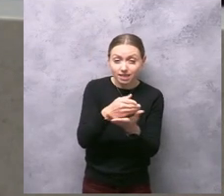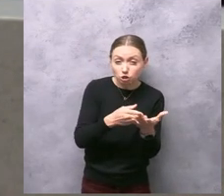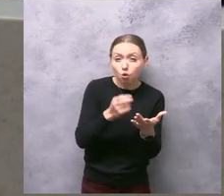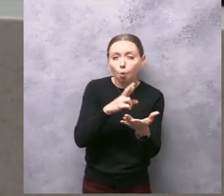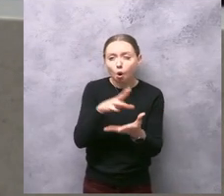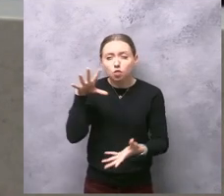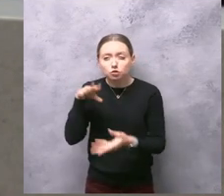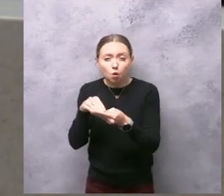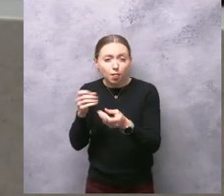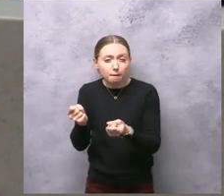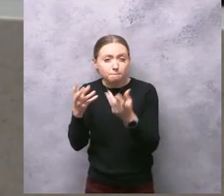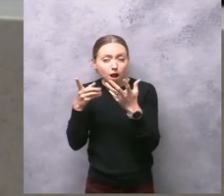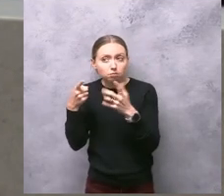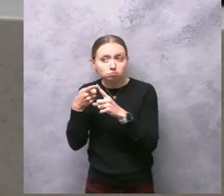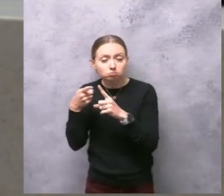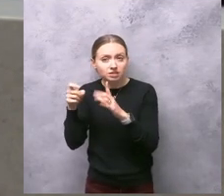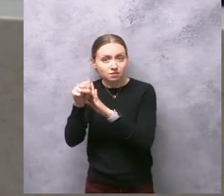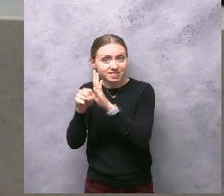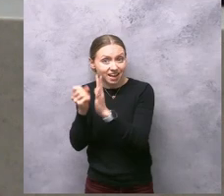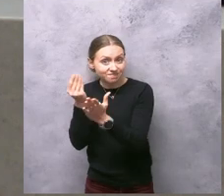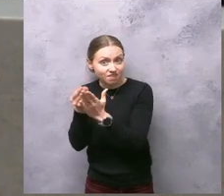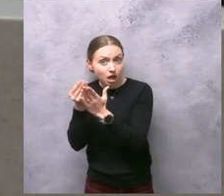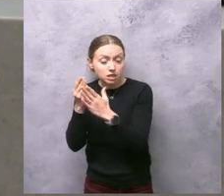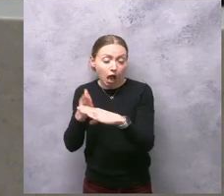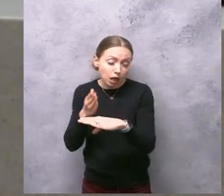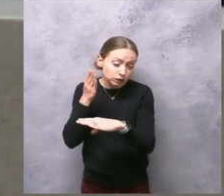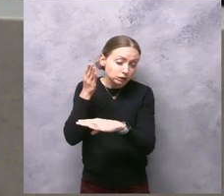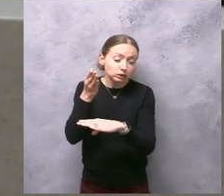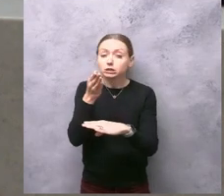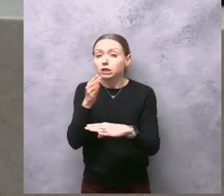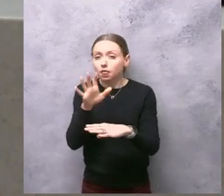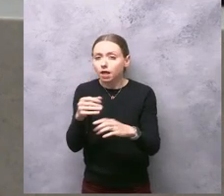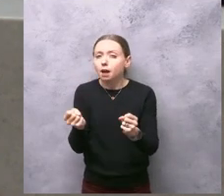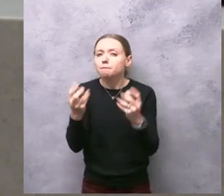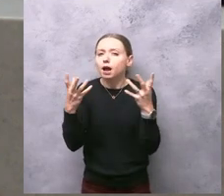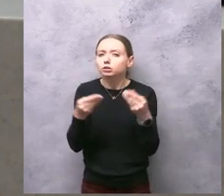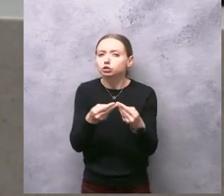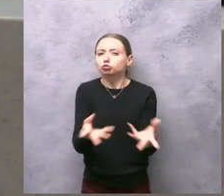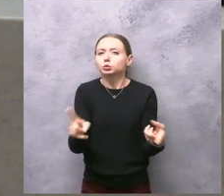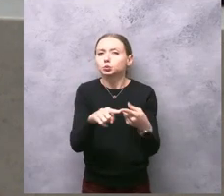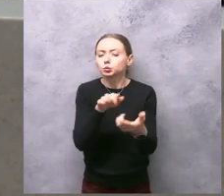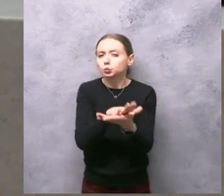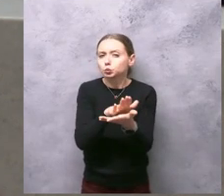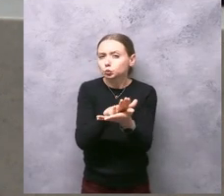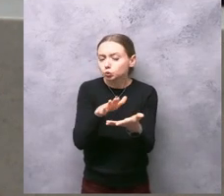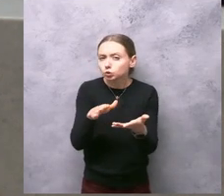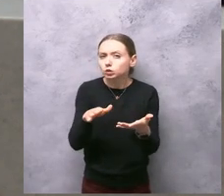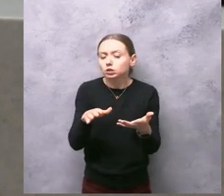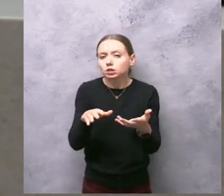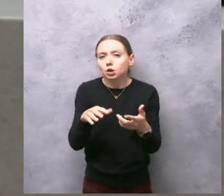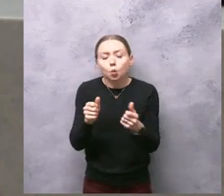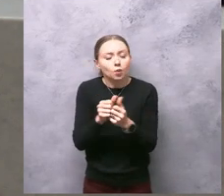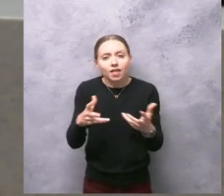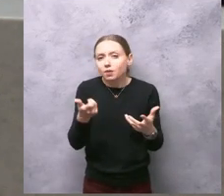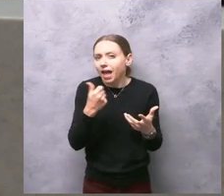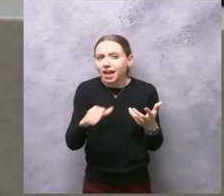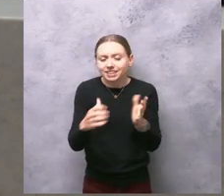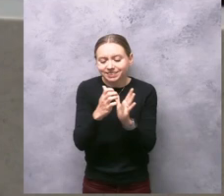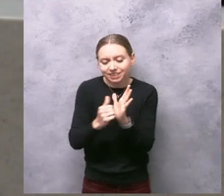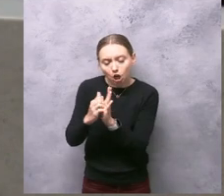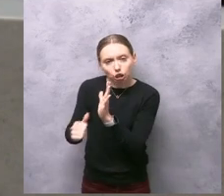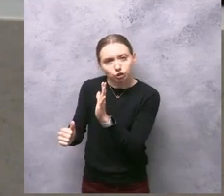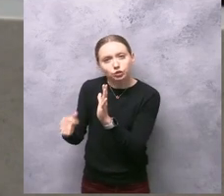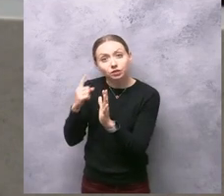state funds appropriated for the FSP exceeds the amount distributed to school districts based on the taxable values of property without any deduction for the residence